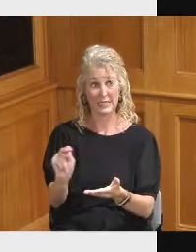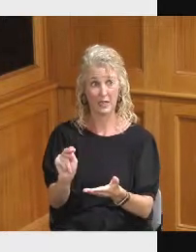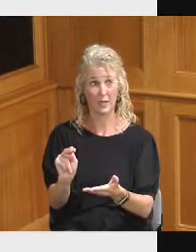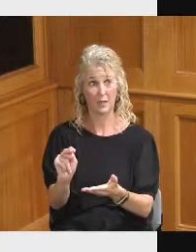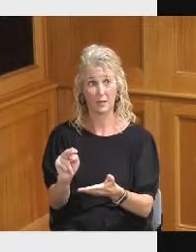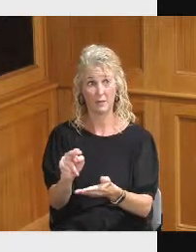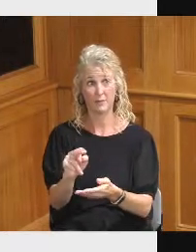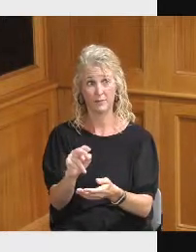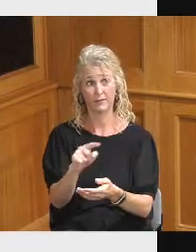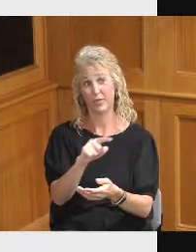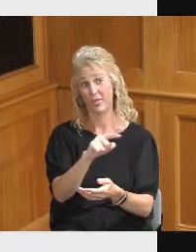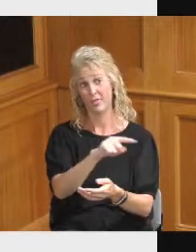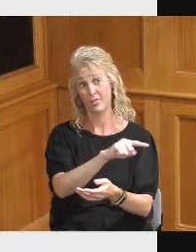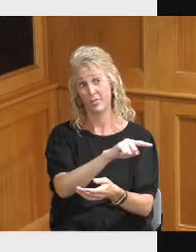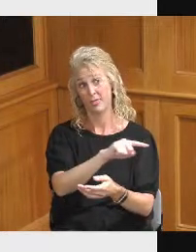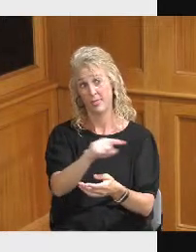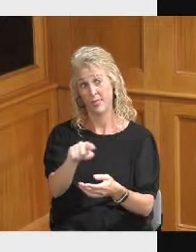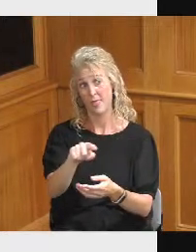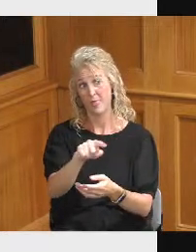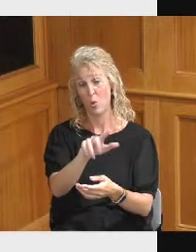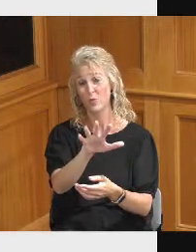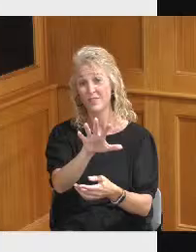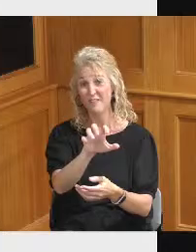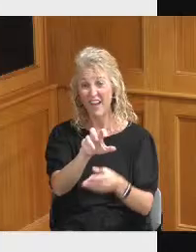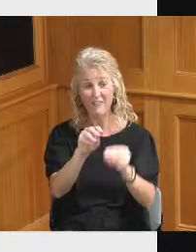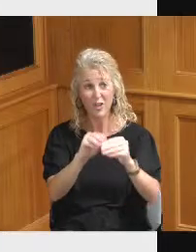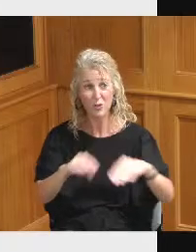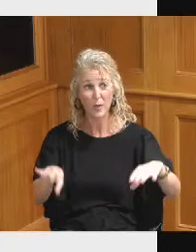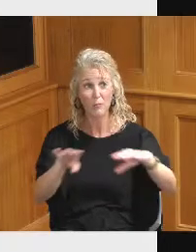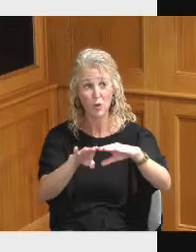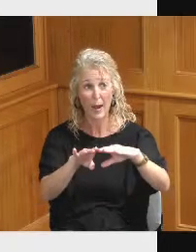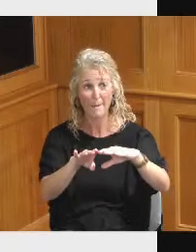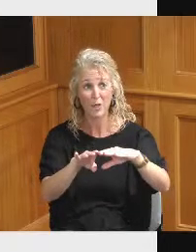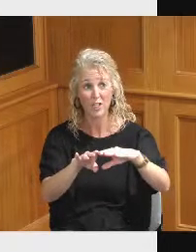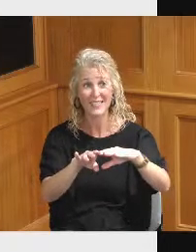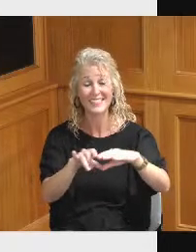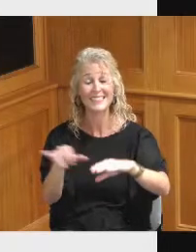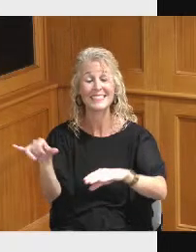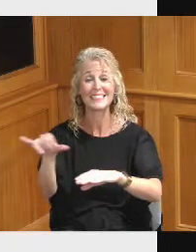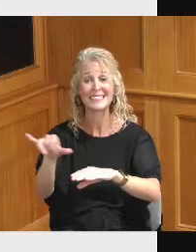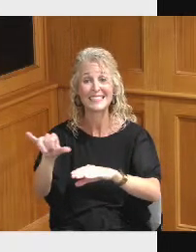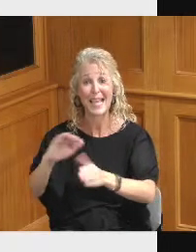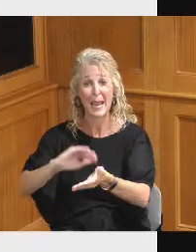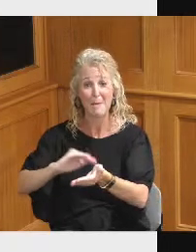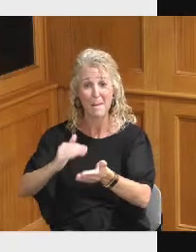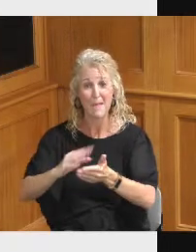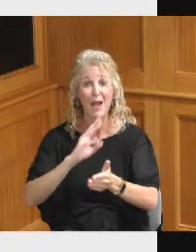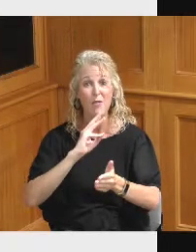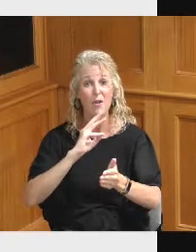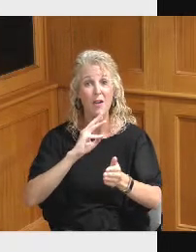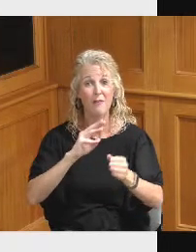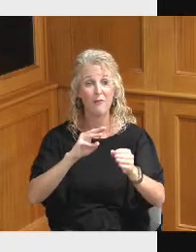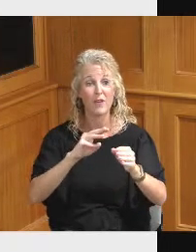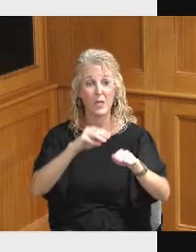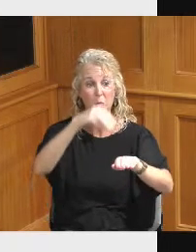and they account for, those 500 properties account for the same amount of impervious surface